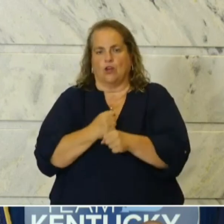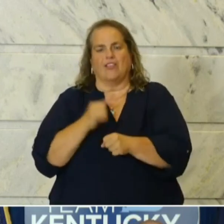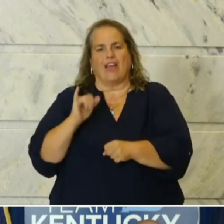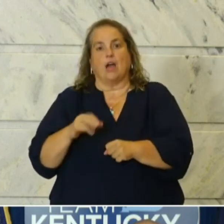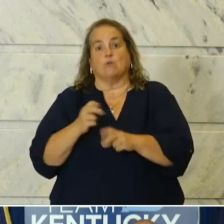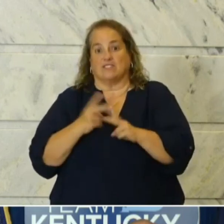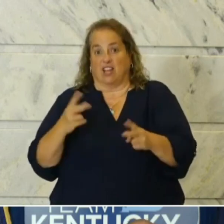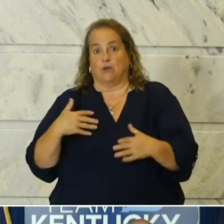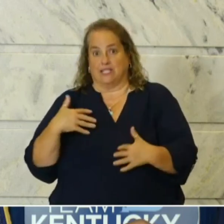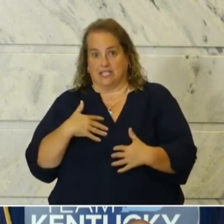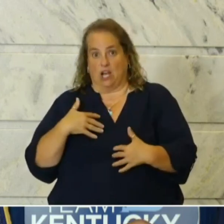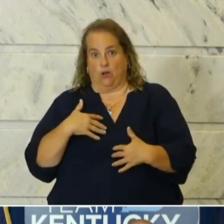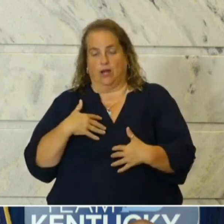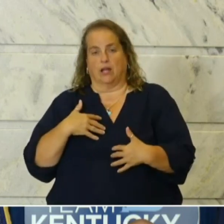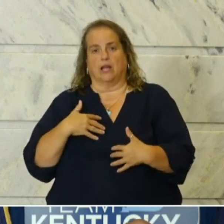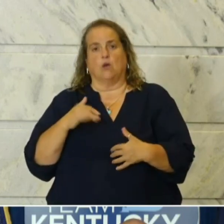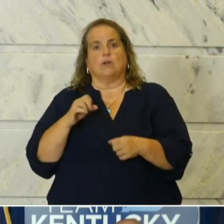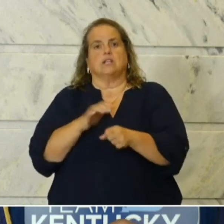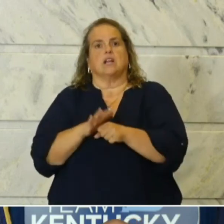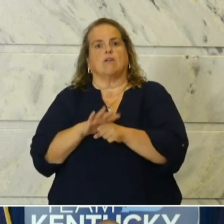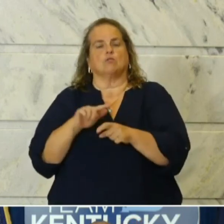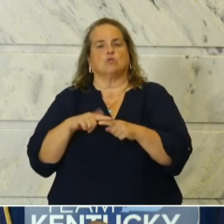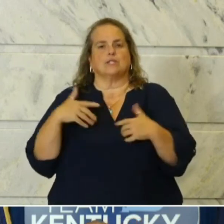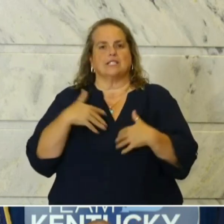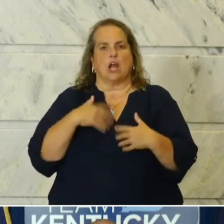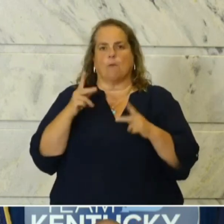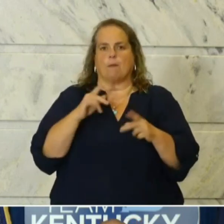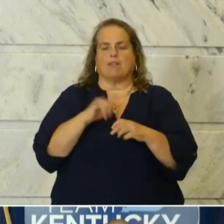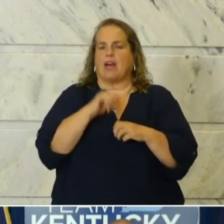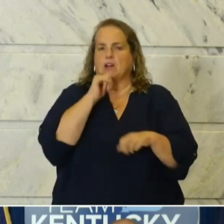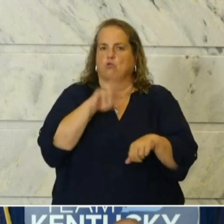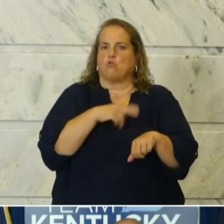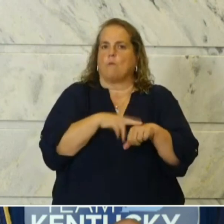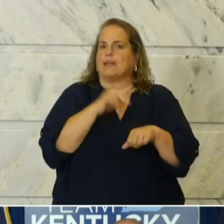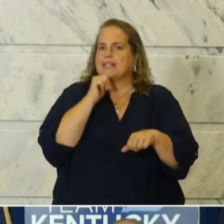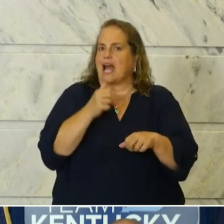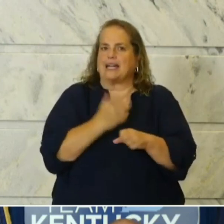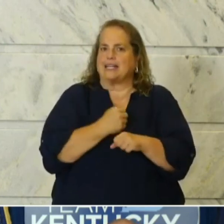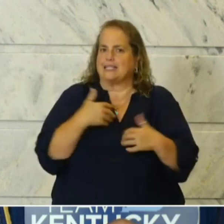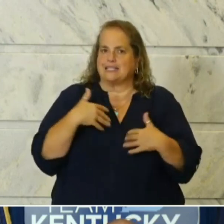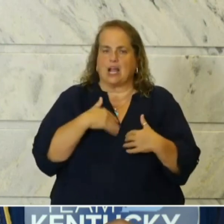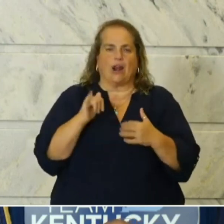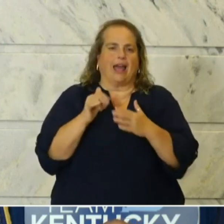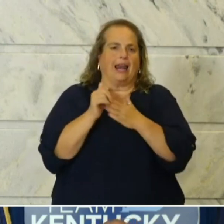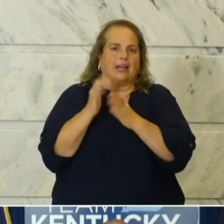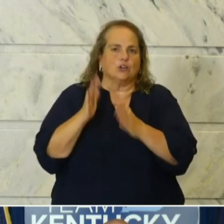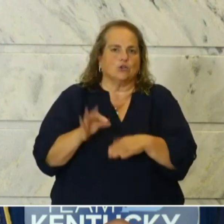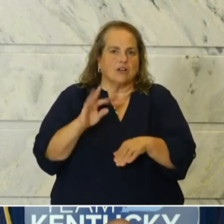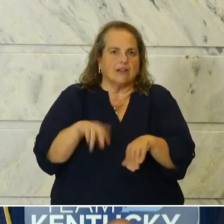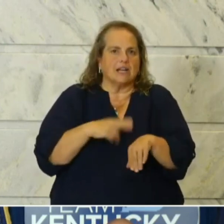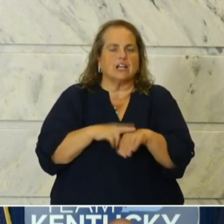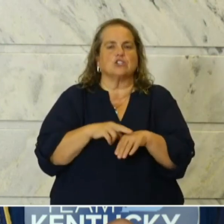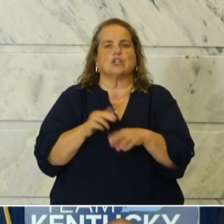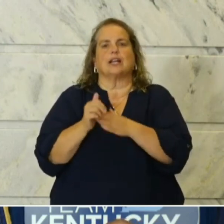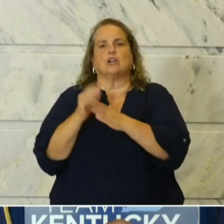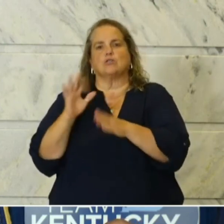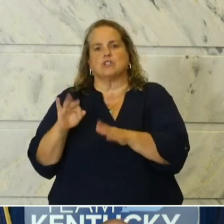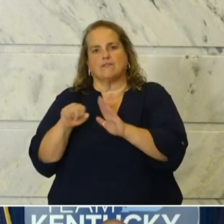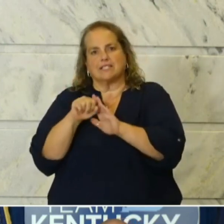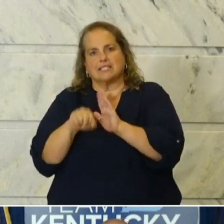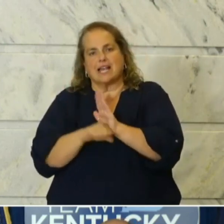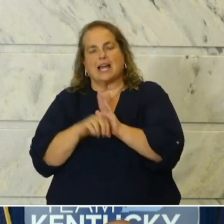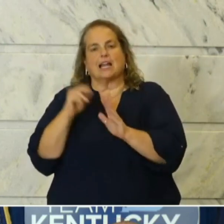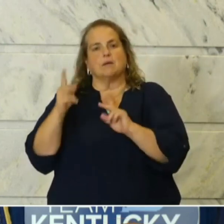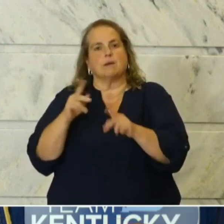very scary. It was enough to scare people who don't normally get scared, like leaders of nations and leaders of states and the people